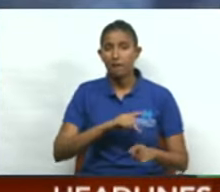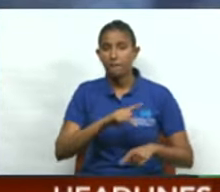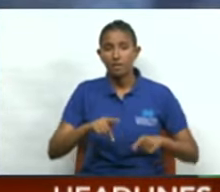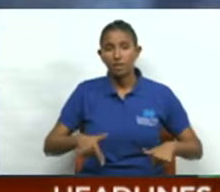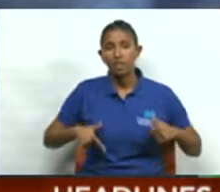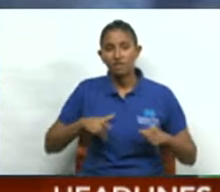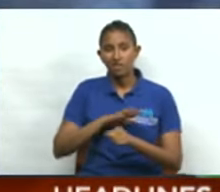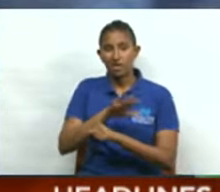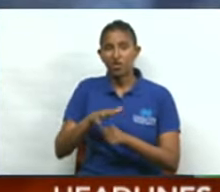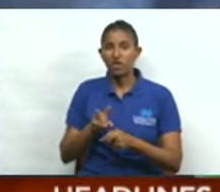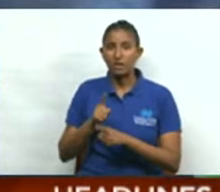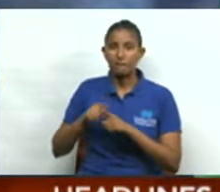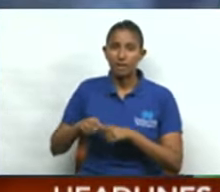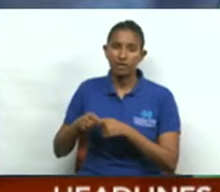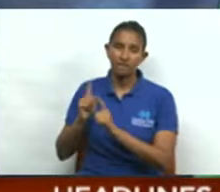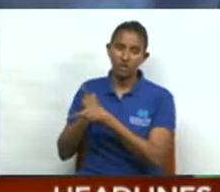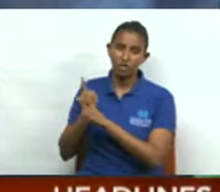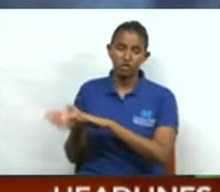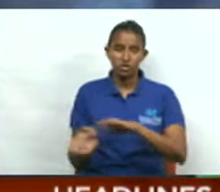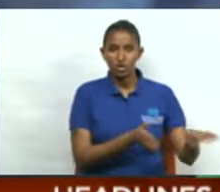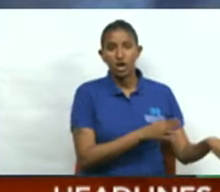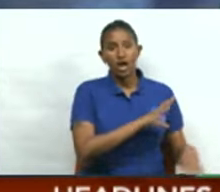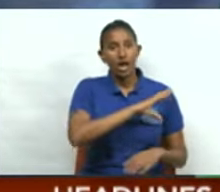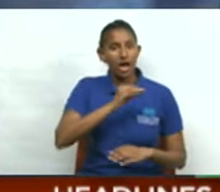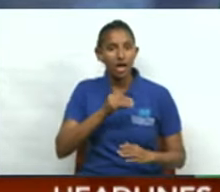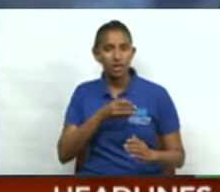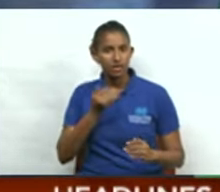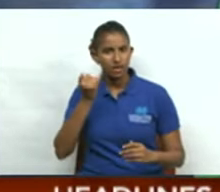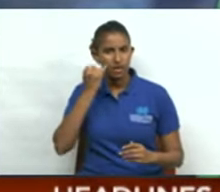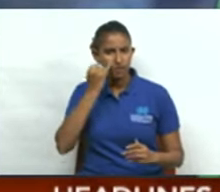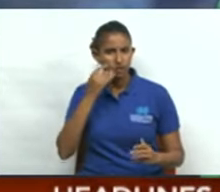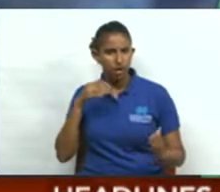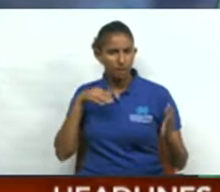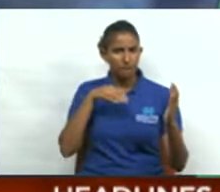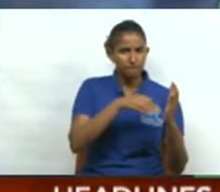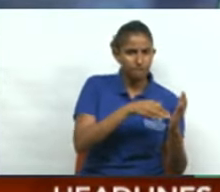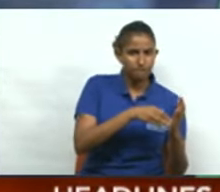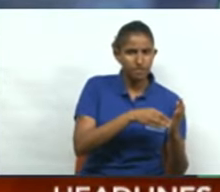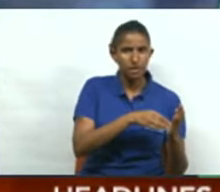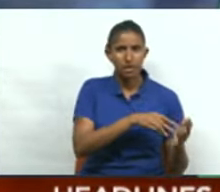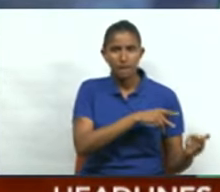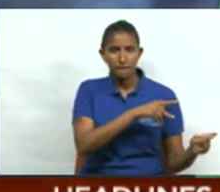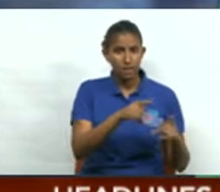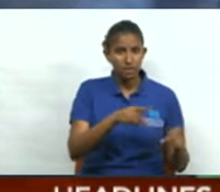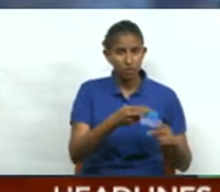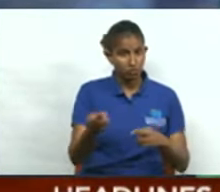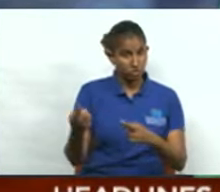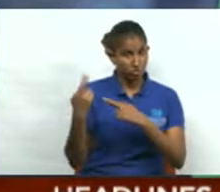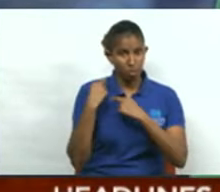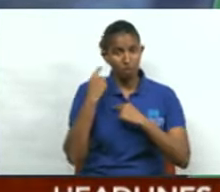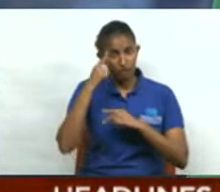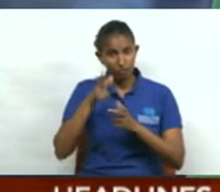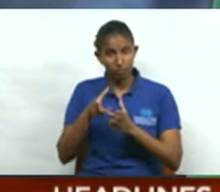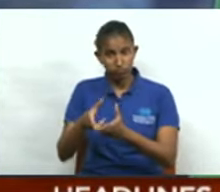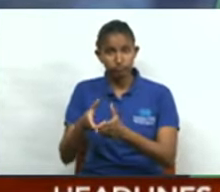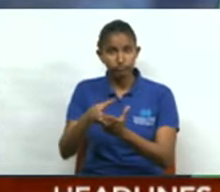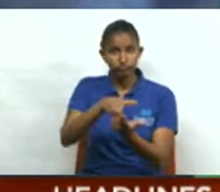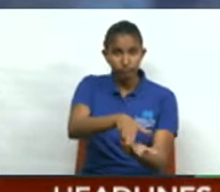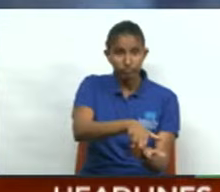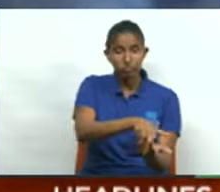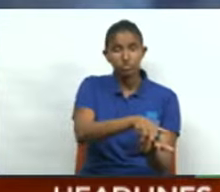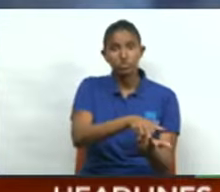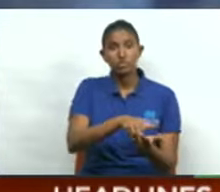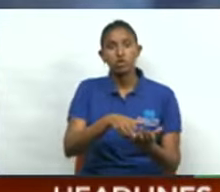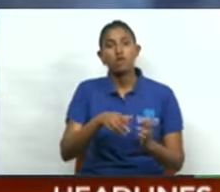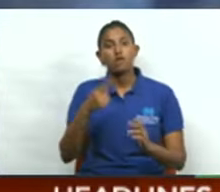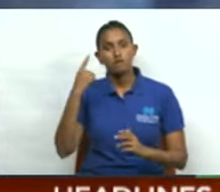close to filing legal proceedings against the culprits behind the February 7th oil spill, which has polluted the southwestern coast of